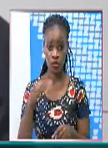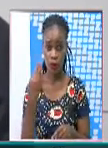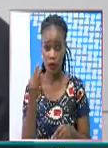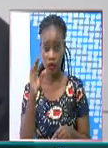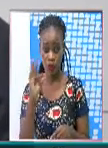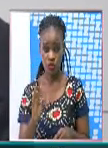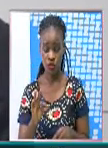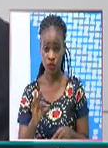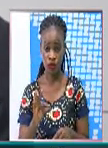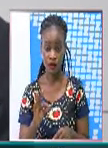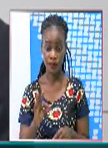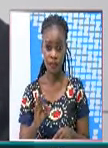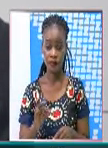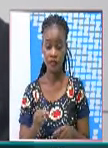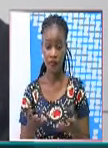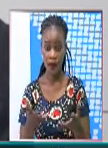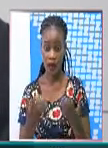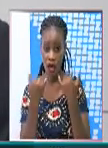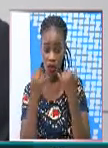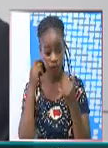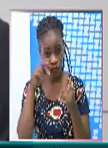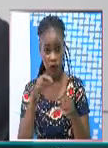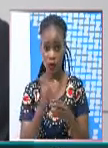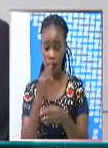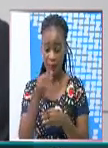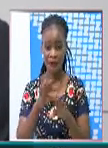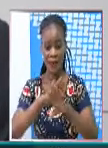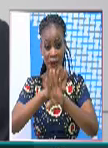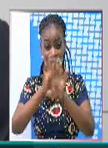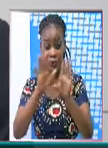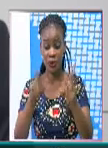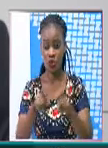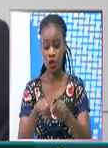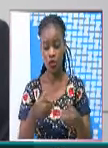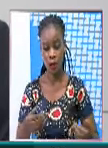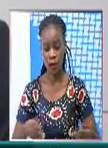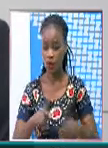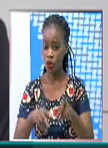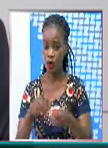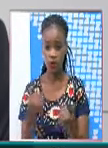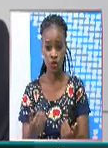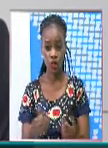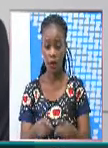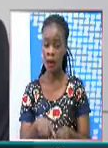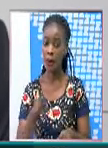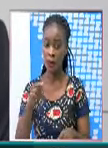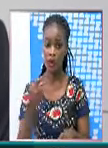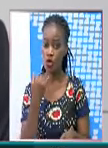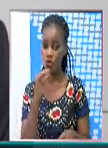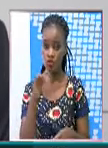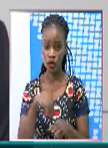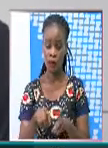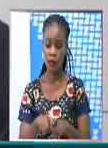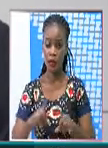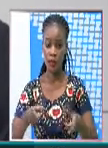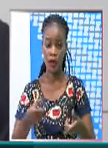have identified, well, I see the future is bright for you young people. And especially now, with all these resources in Uganda which have